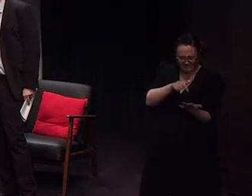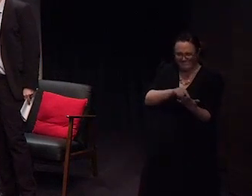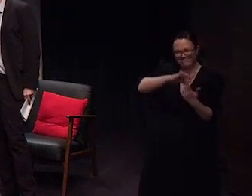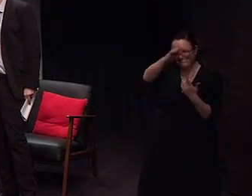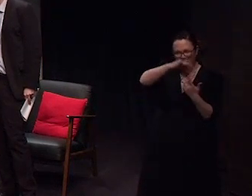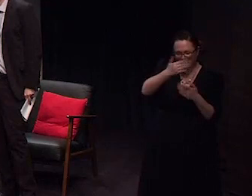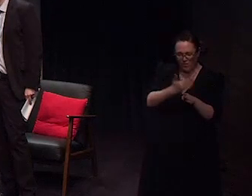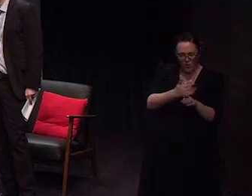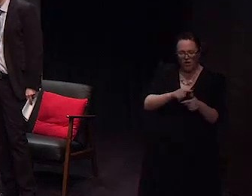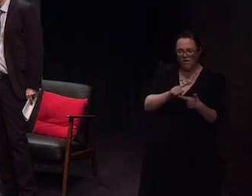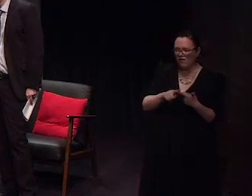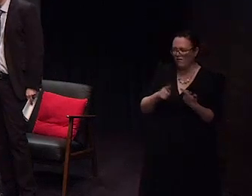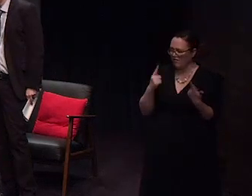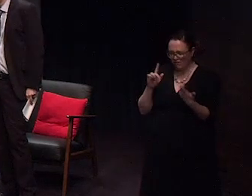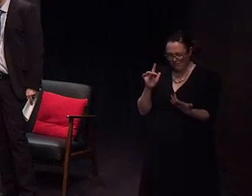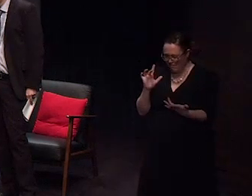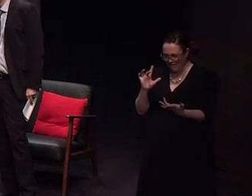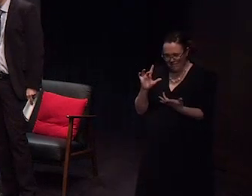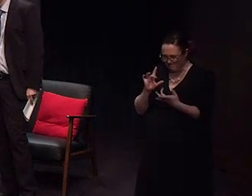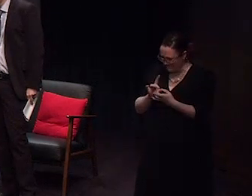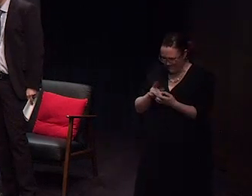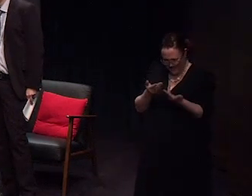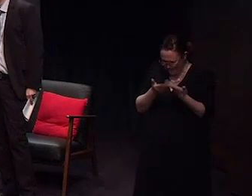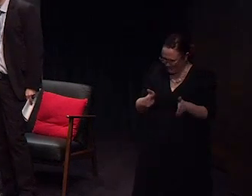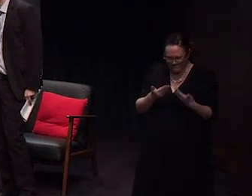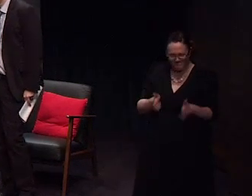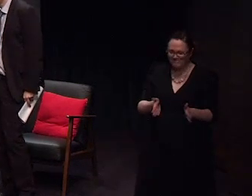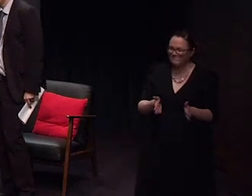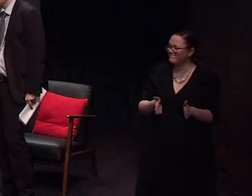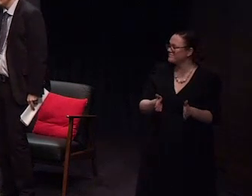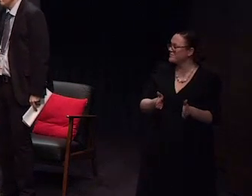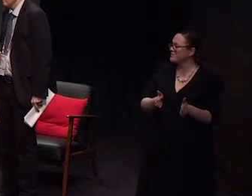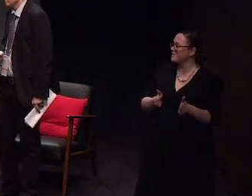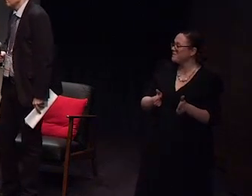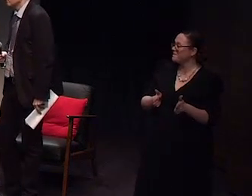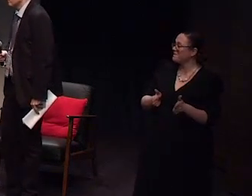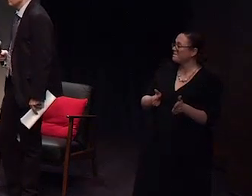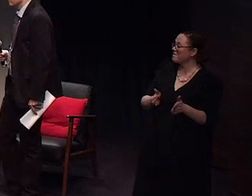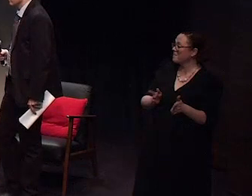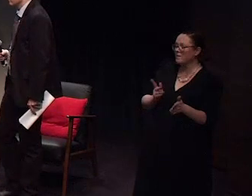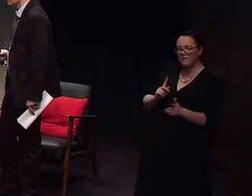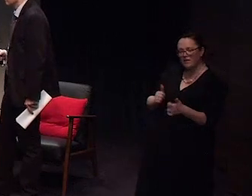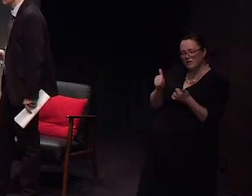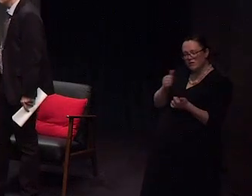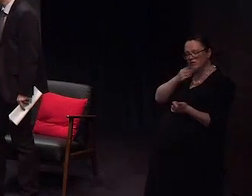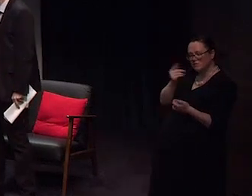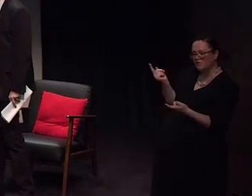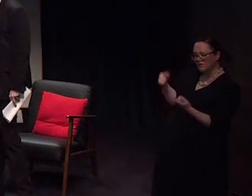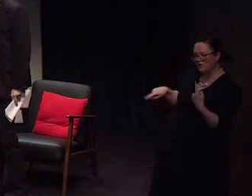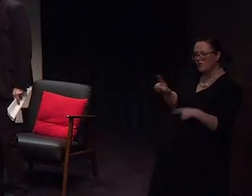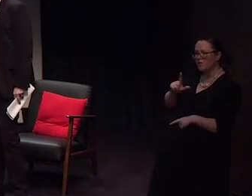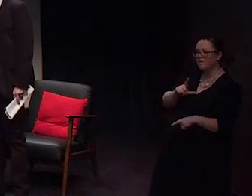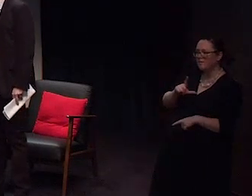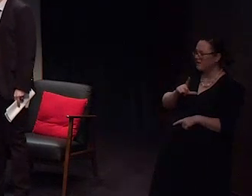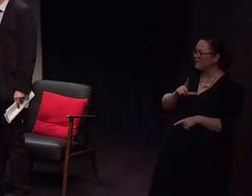cannot find the link, sometimes the video is not opening. And this was also, I think, very, very good for you, because they were able to evaluate, to